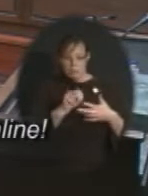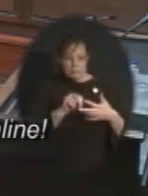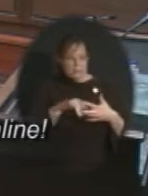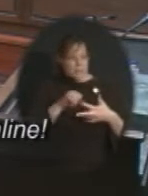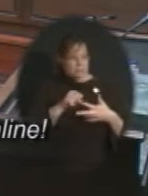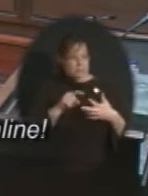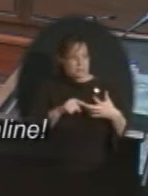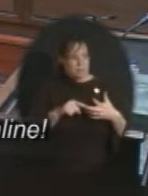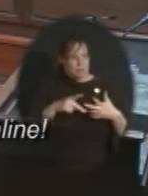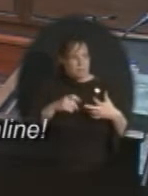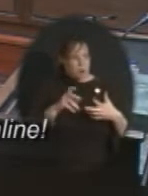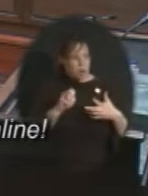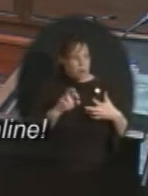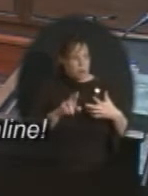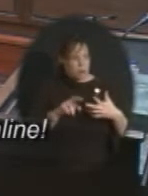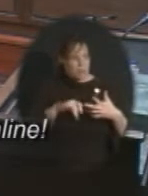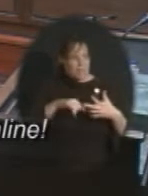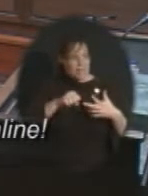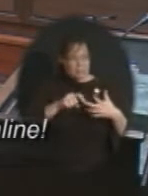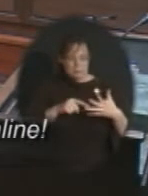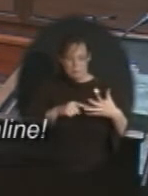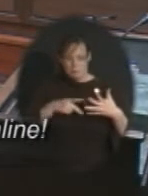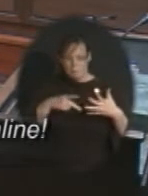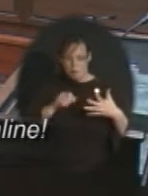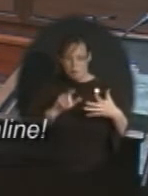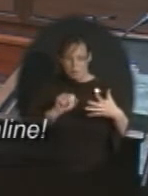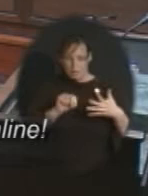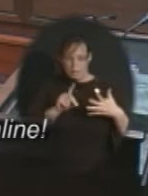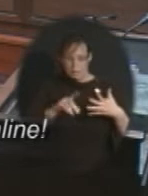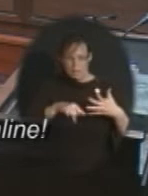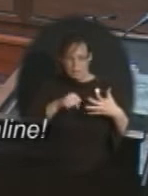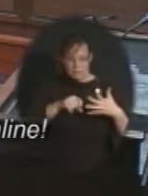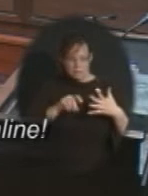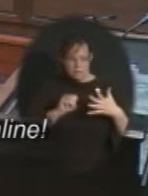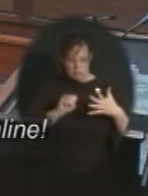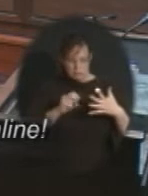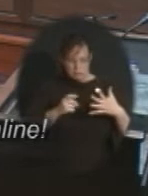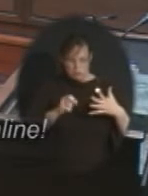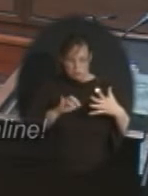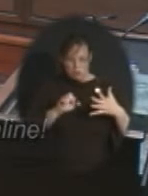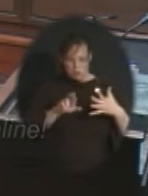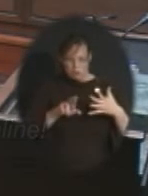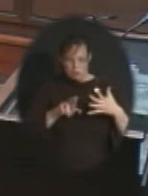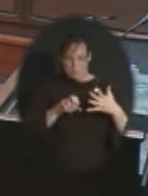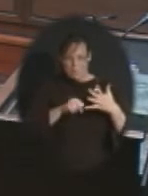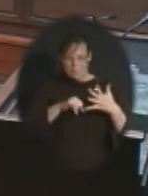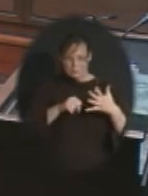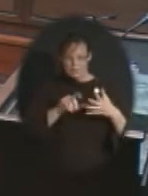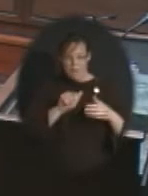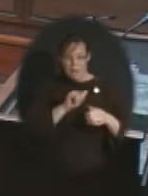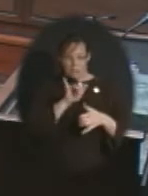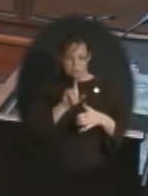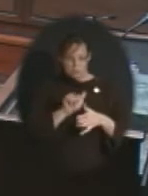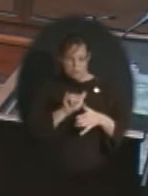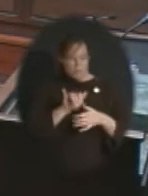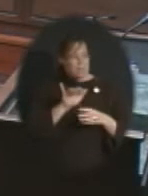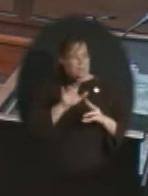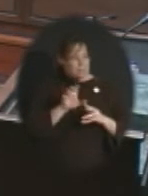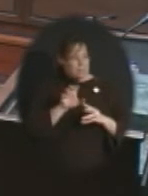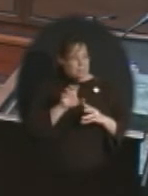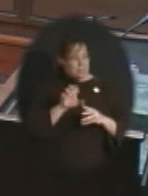Yes. Mr. Parker? Yes. Mr. Poland? Yes. Mr. Scheer? Yes. Ms. Ashley? Yes. Dr. Daniels?